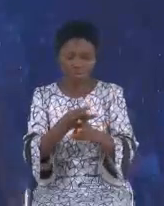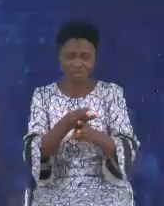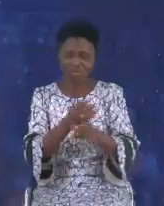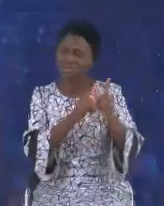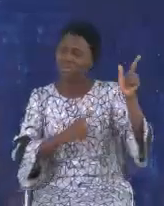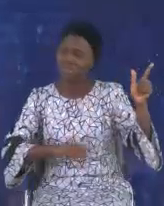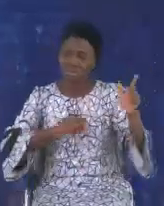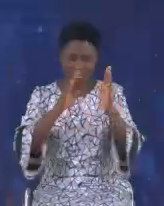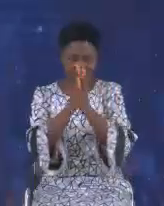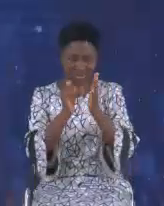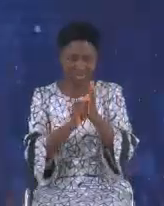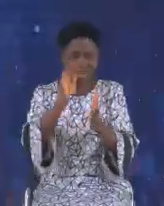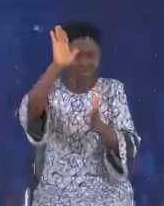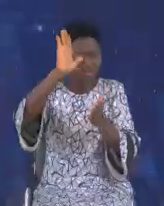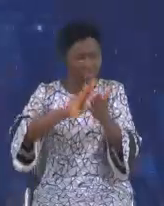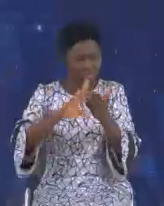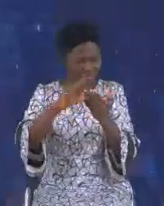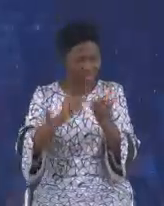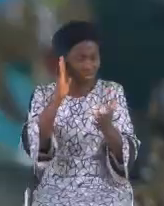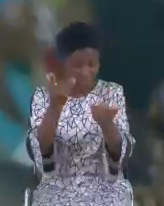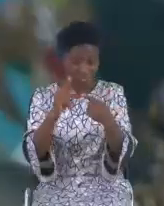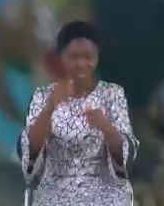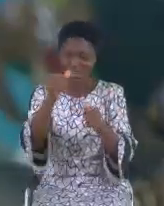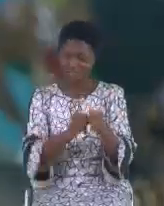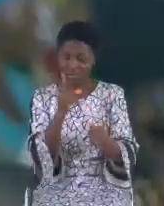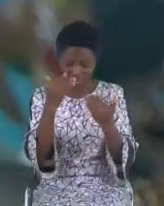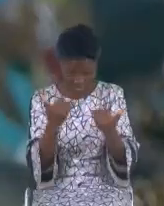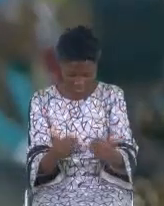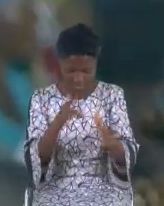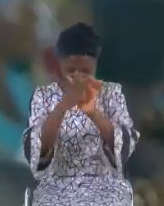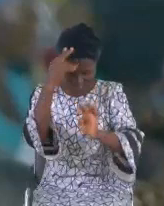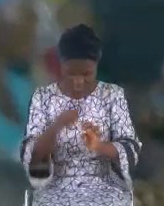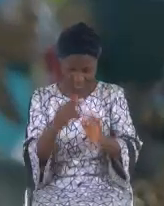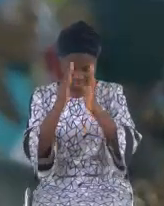forgiveness will come to everyone now in Jesus' name.